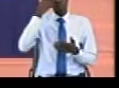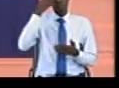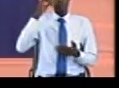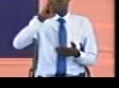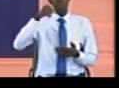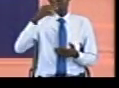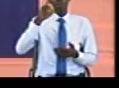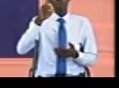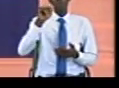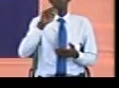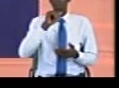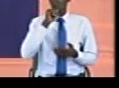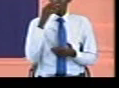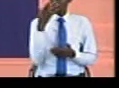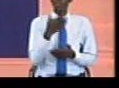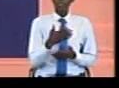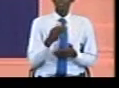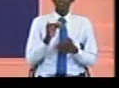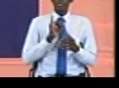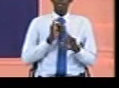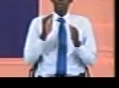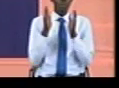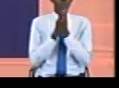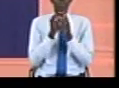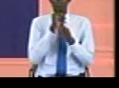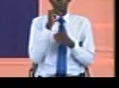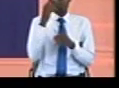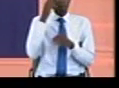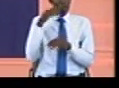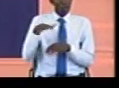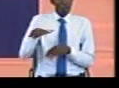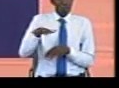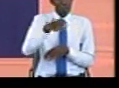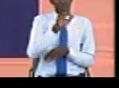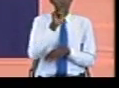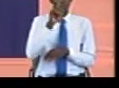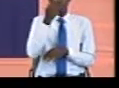alone, but for them also, which shall believe on me